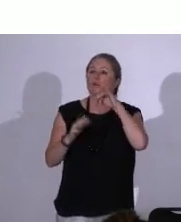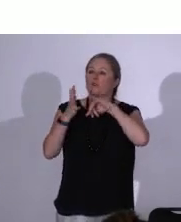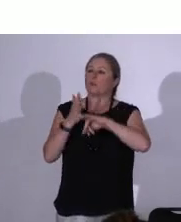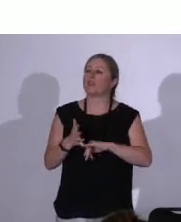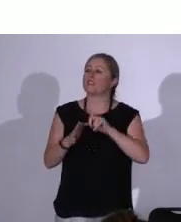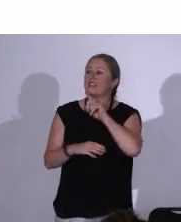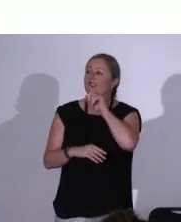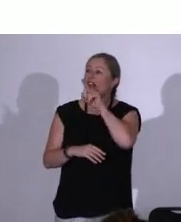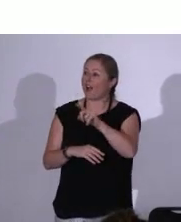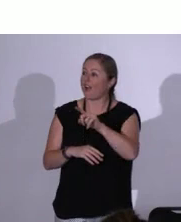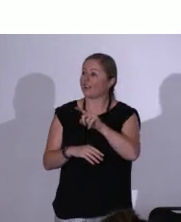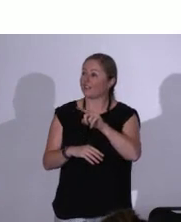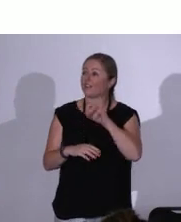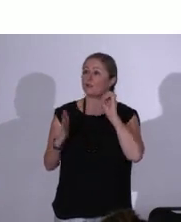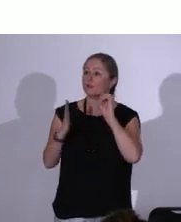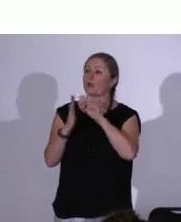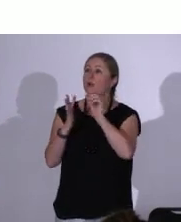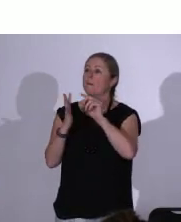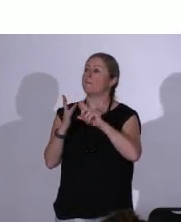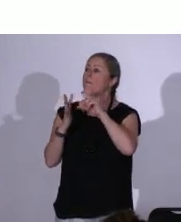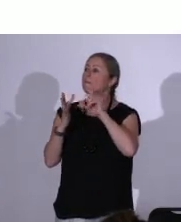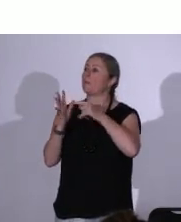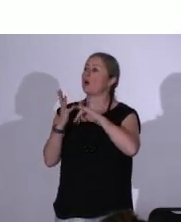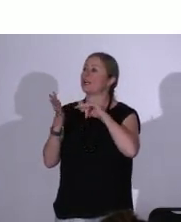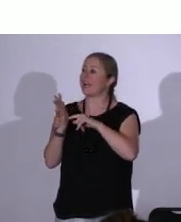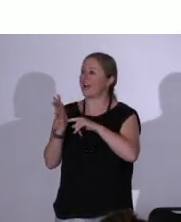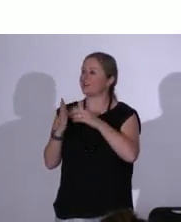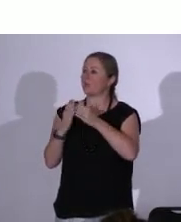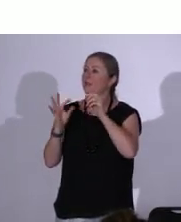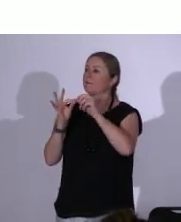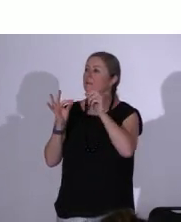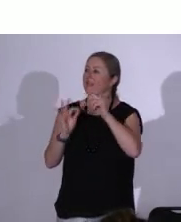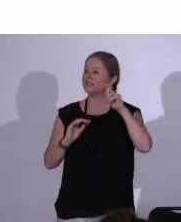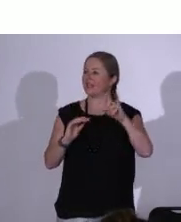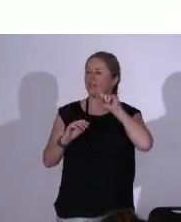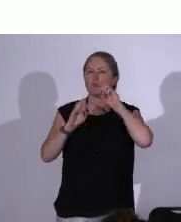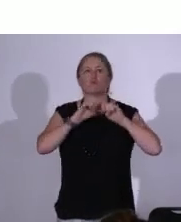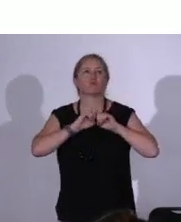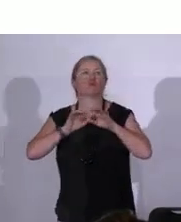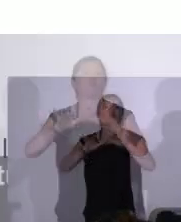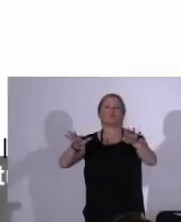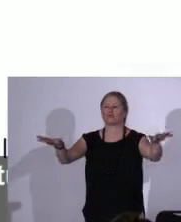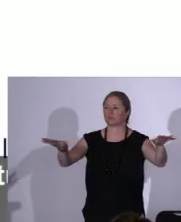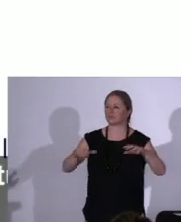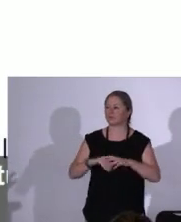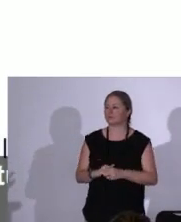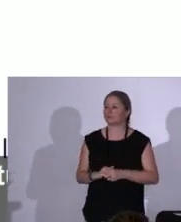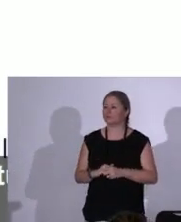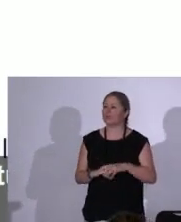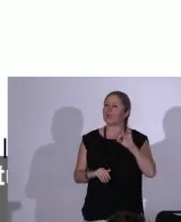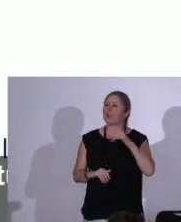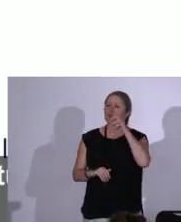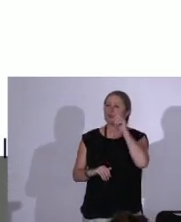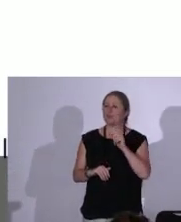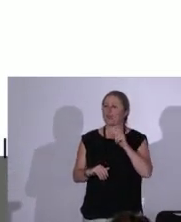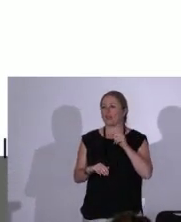have been featured in a podcast from the BBC, which has gone out to tens of thousands of listeners. It could be a podcast